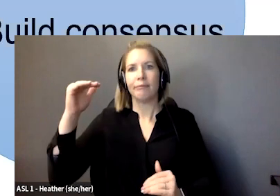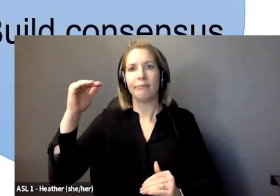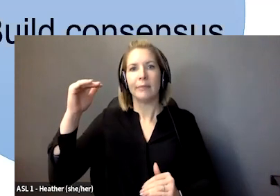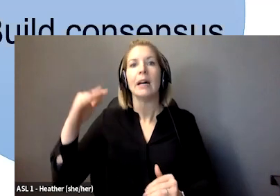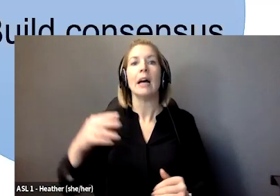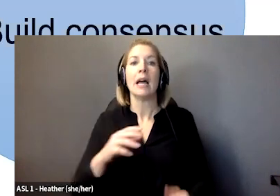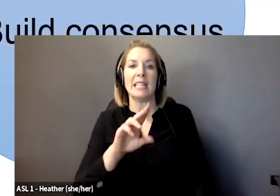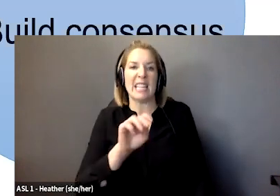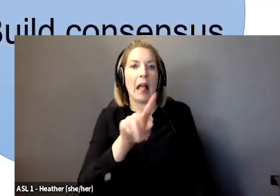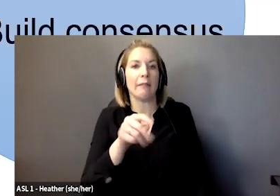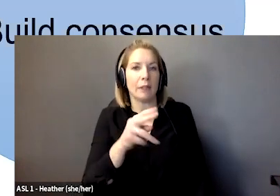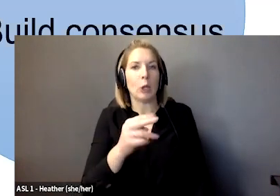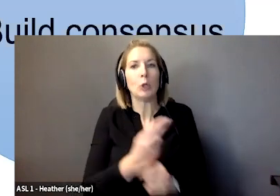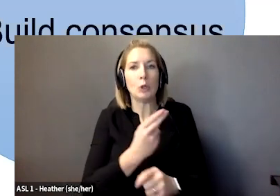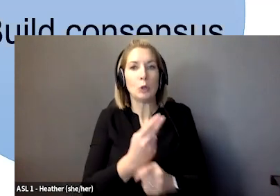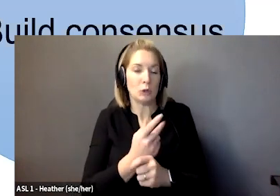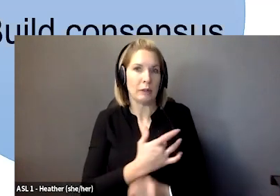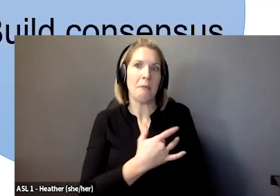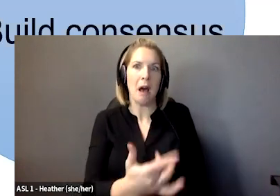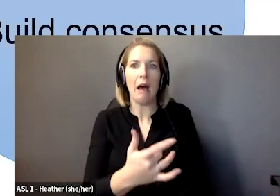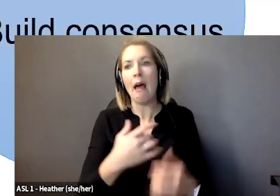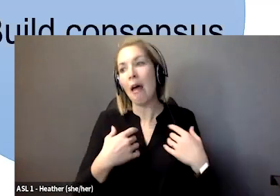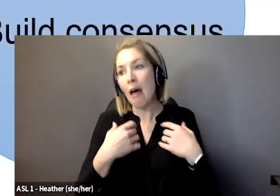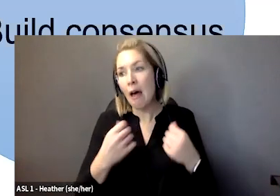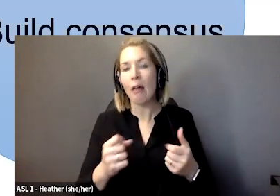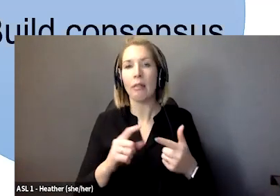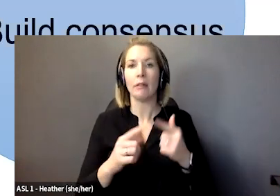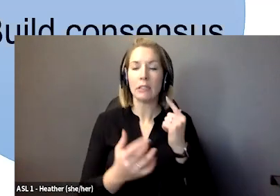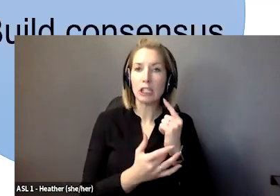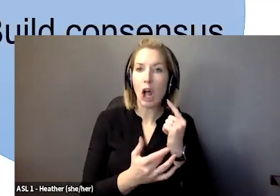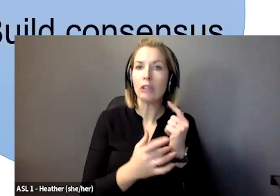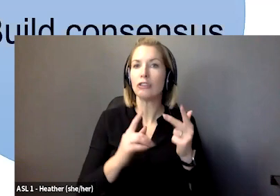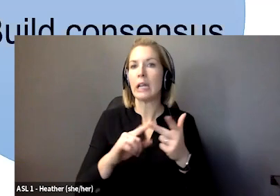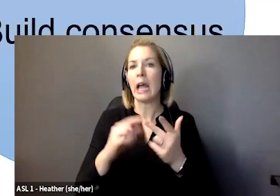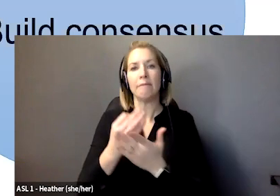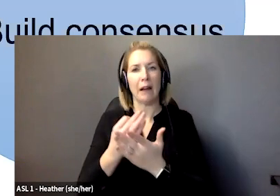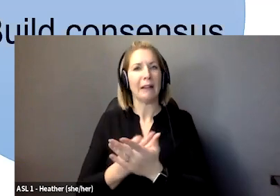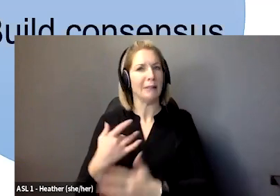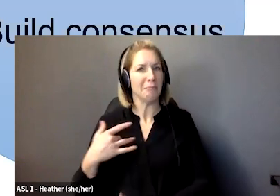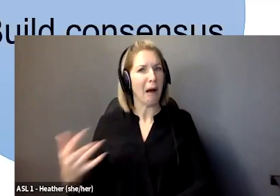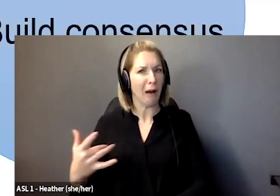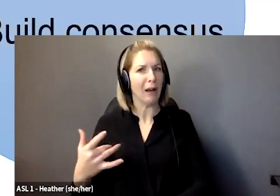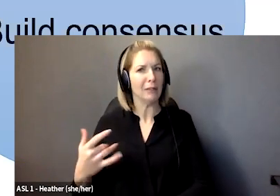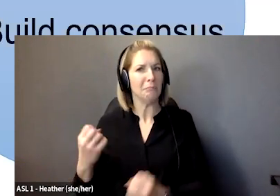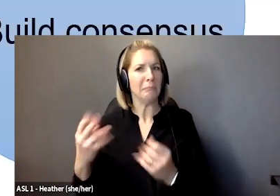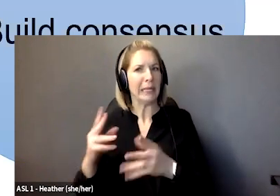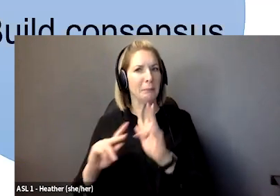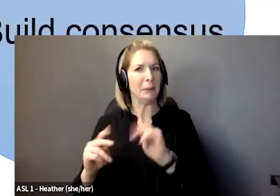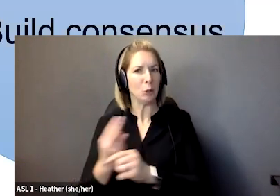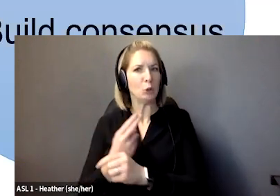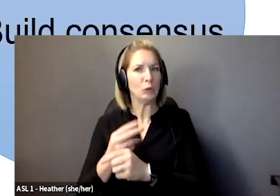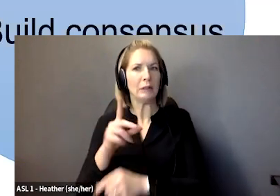many fields, including healthcare, technology, and finance. In our study, we conducted 2 rounds of a Delphi